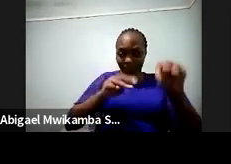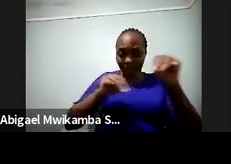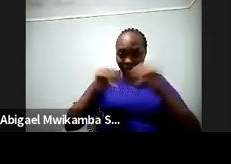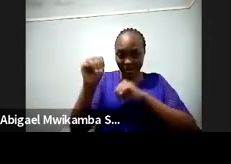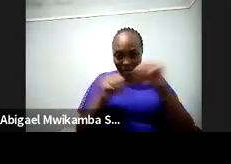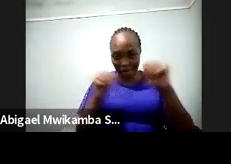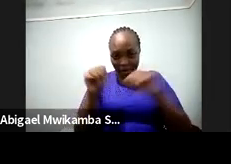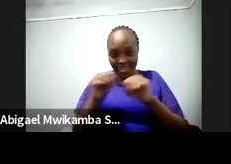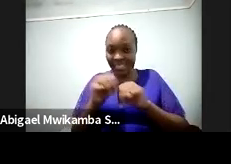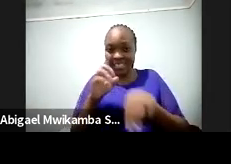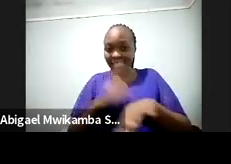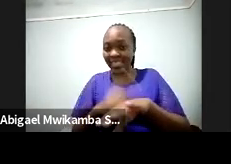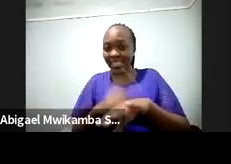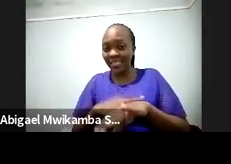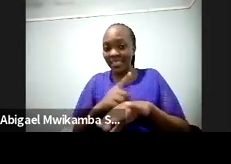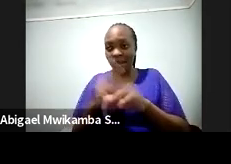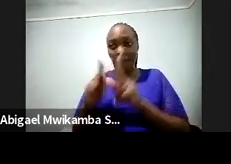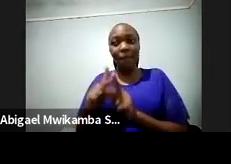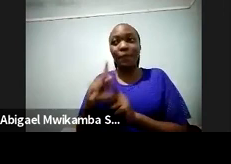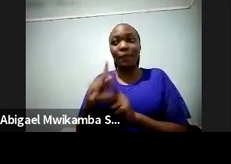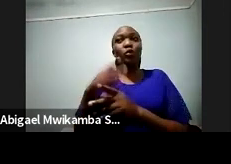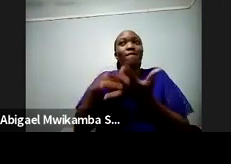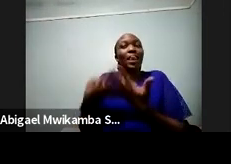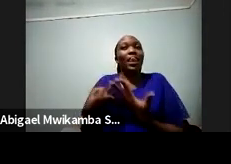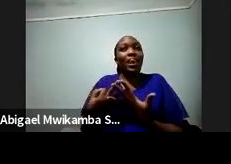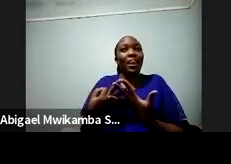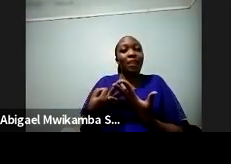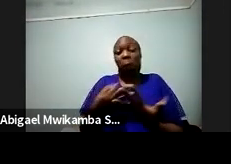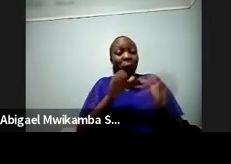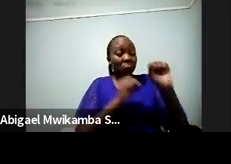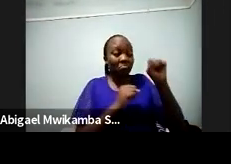I'll try. Work hard, my friend.